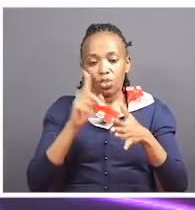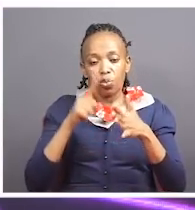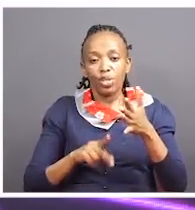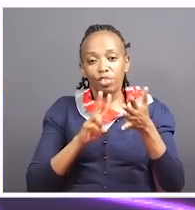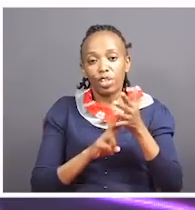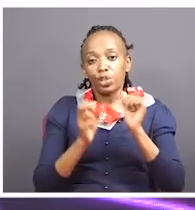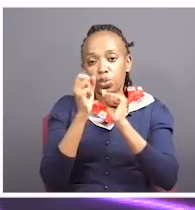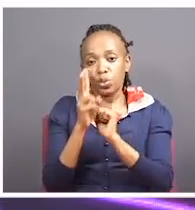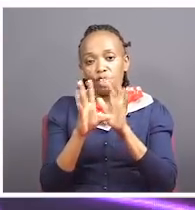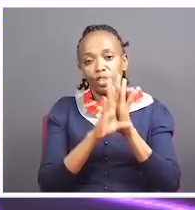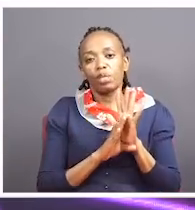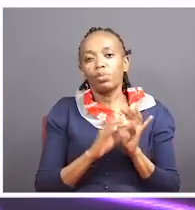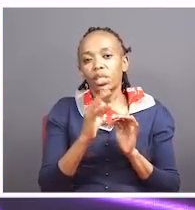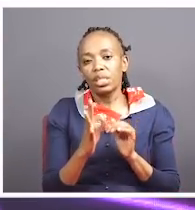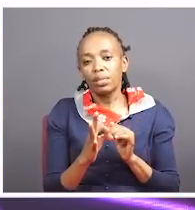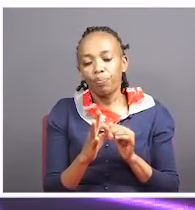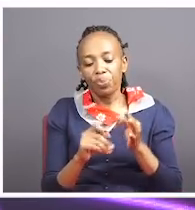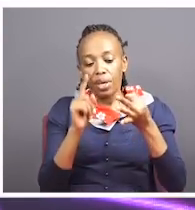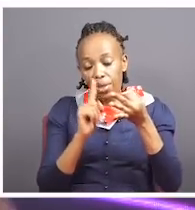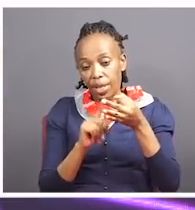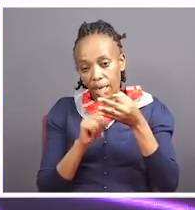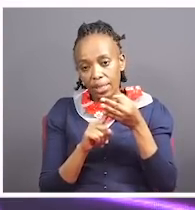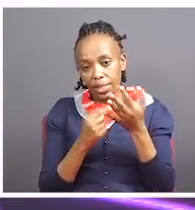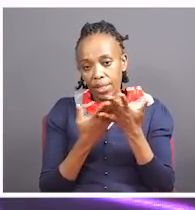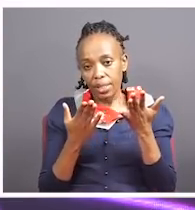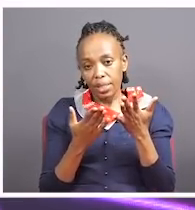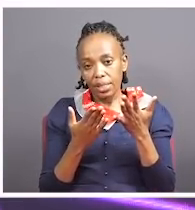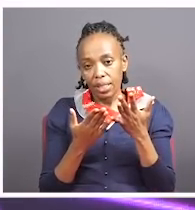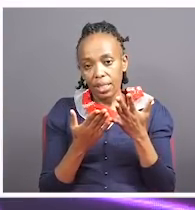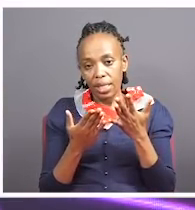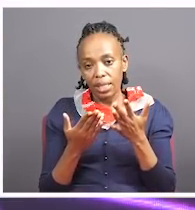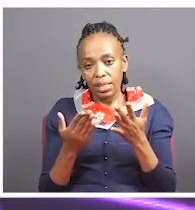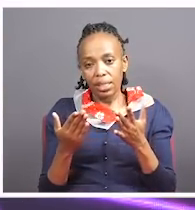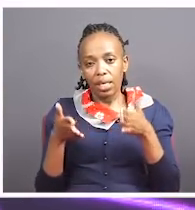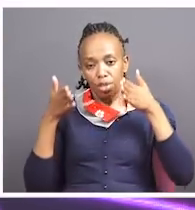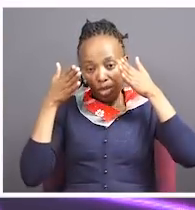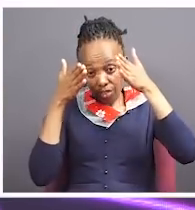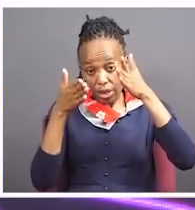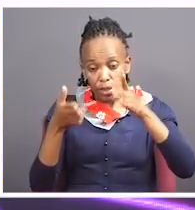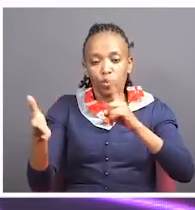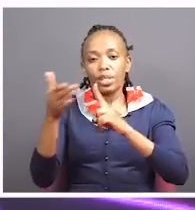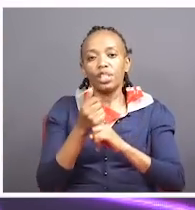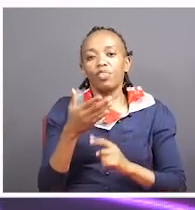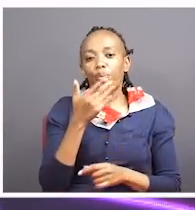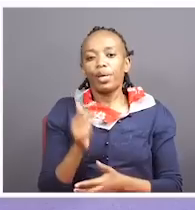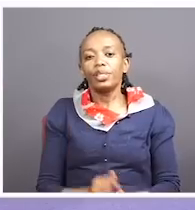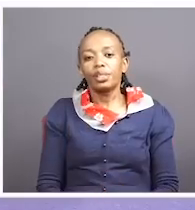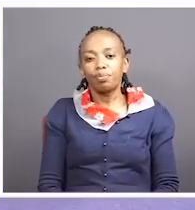at is verse number 12 of chapter 3. And then the third one is a determination to achieve the